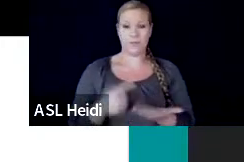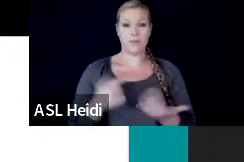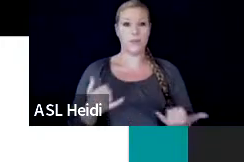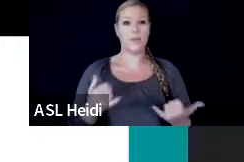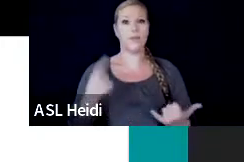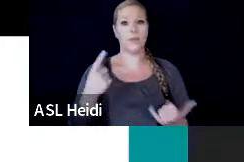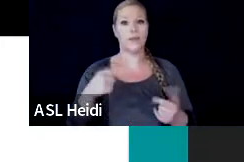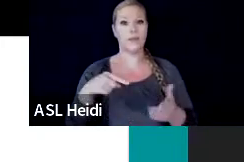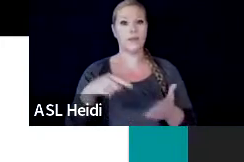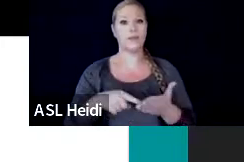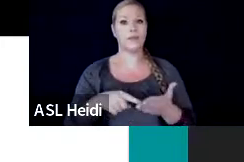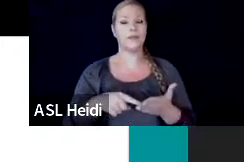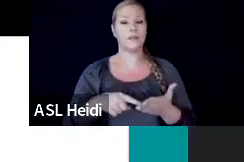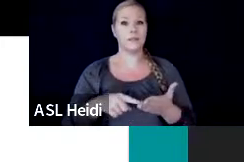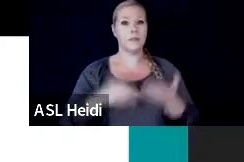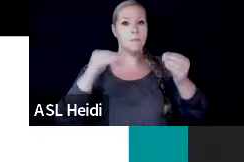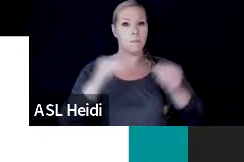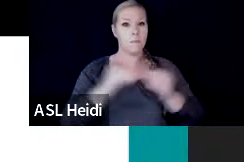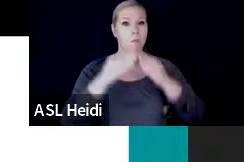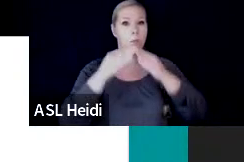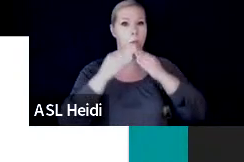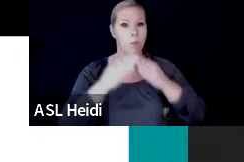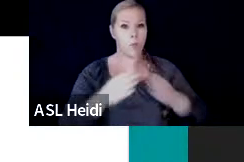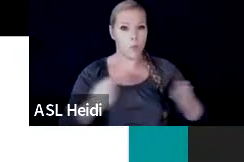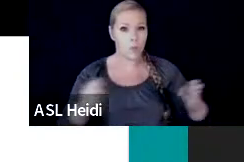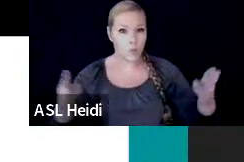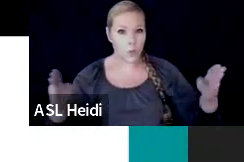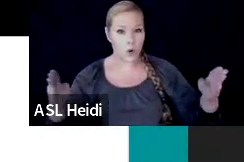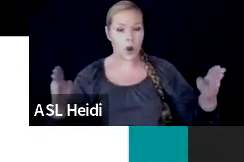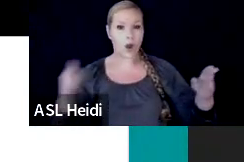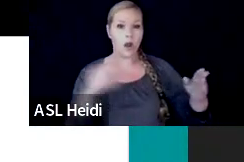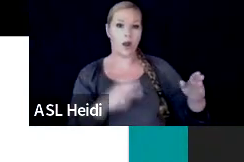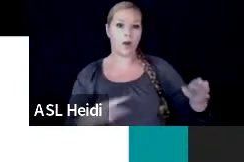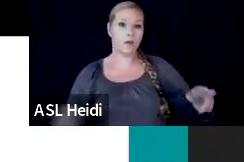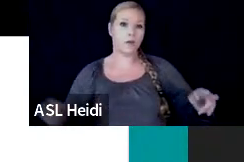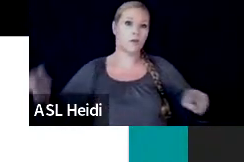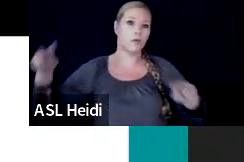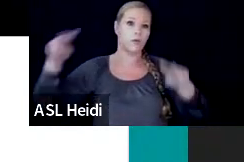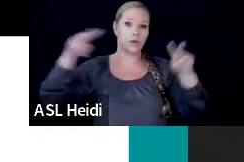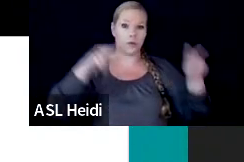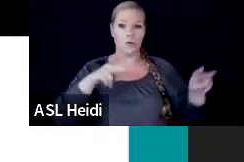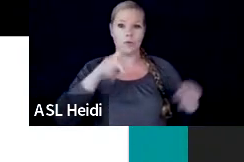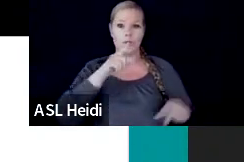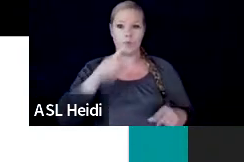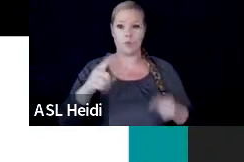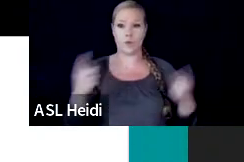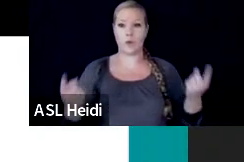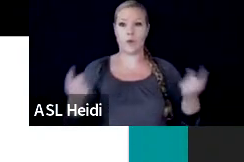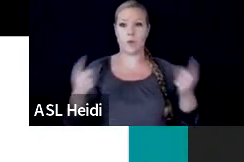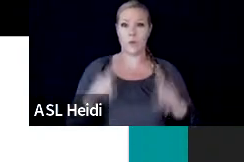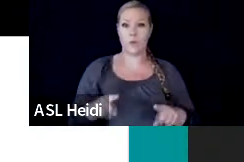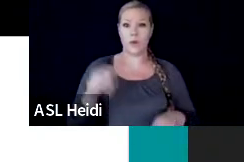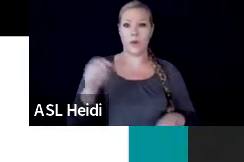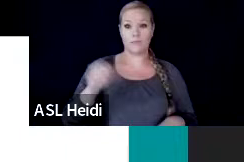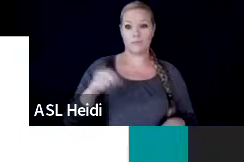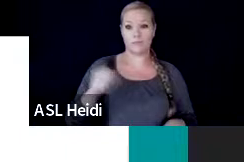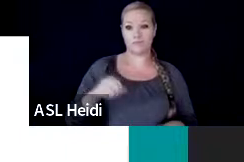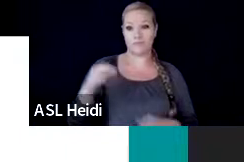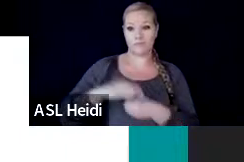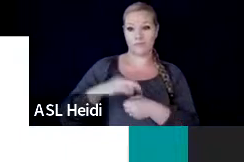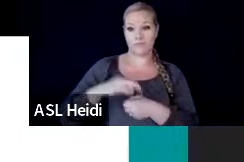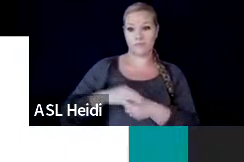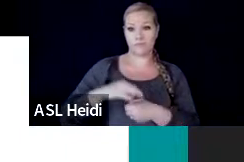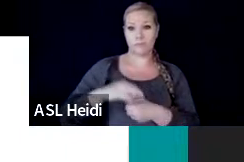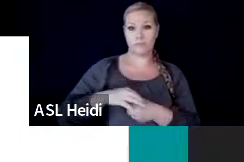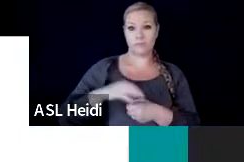broader level. We know that the elections happened, and We know